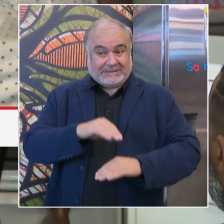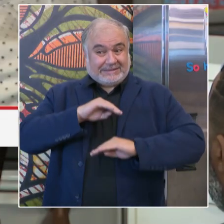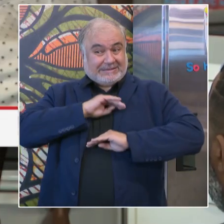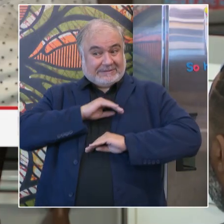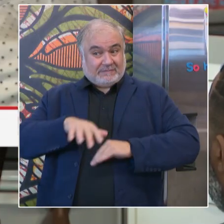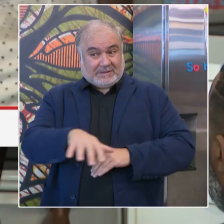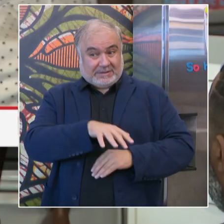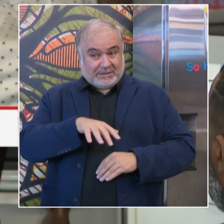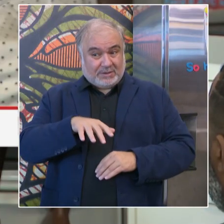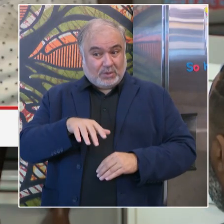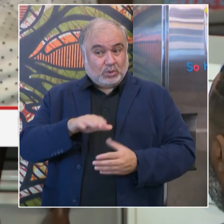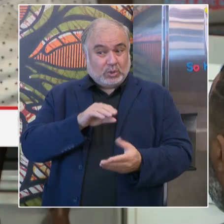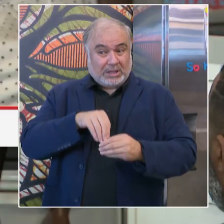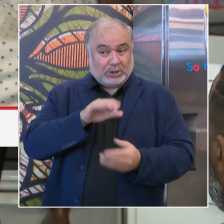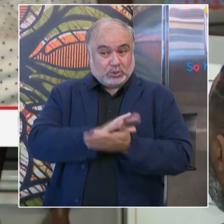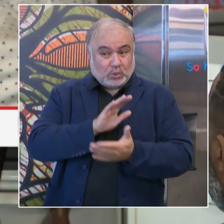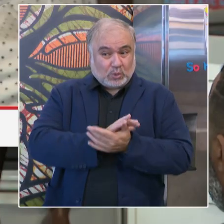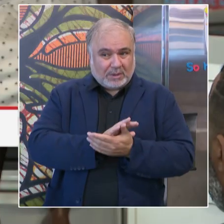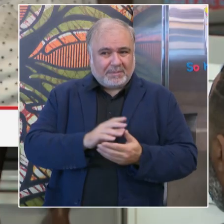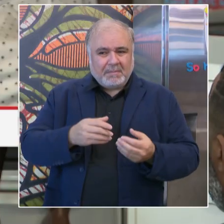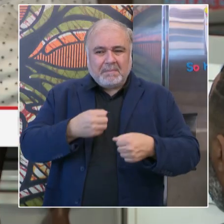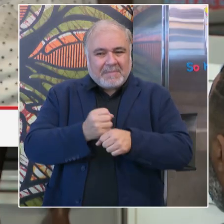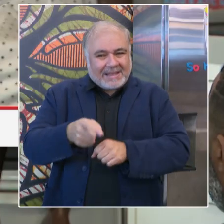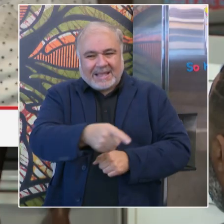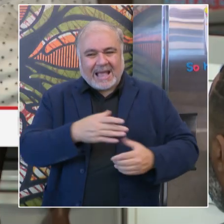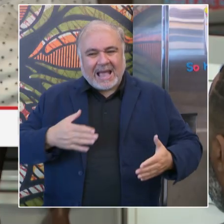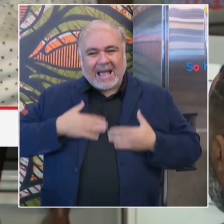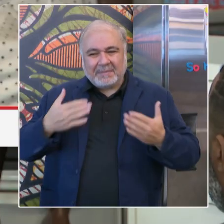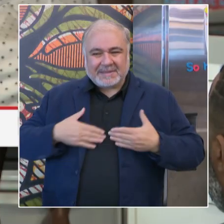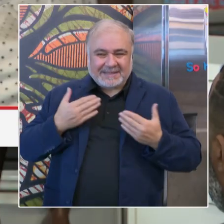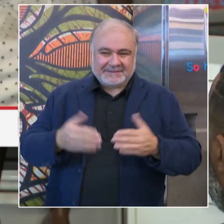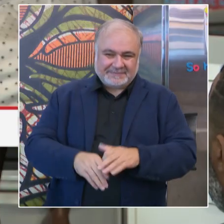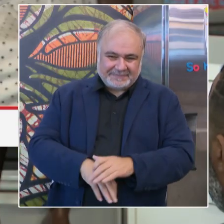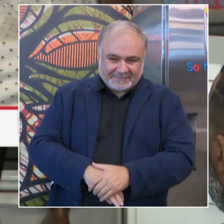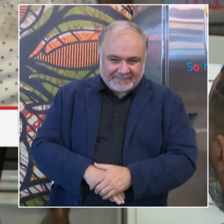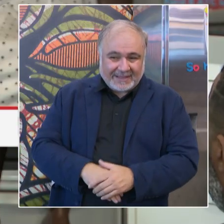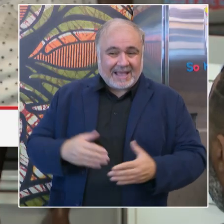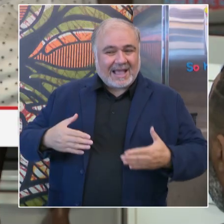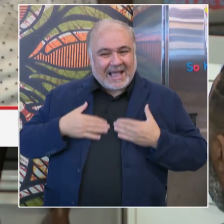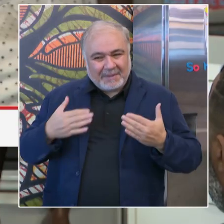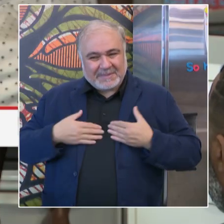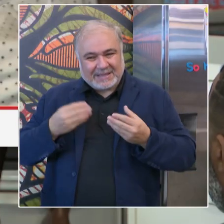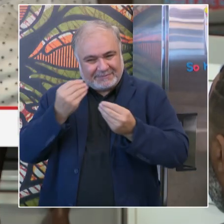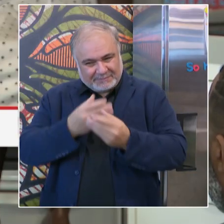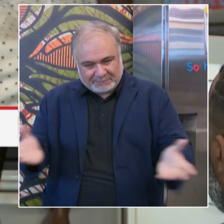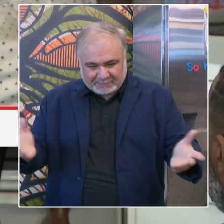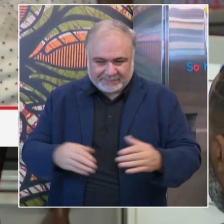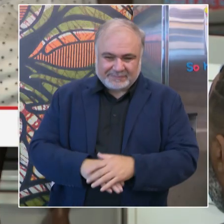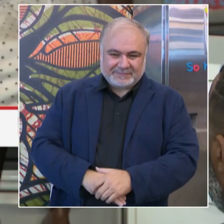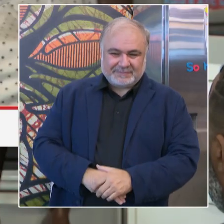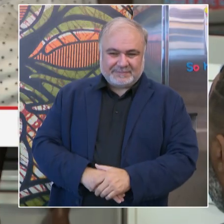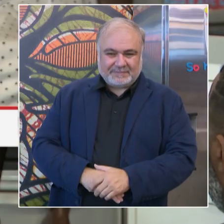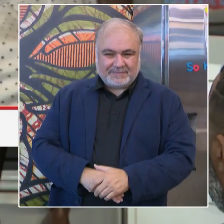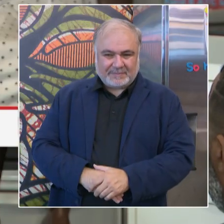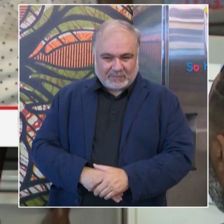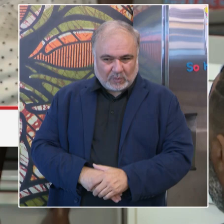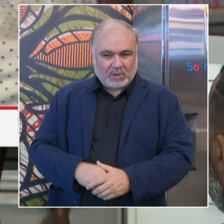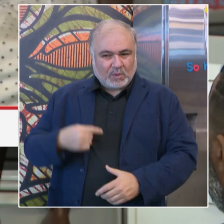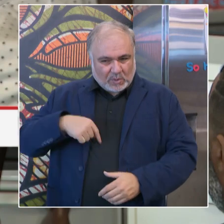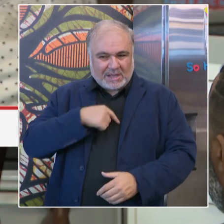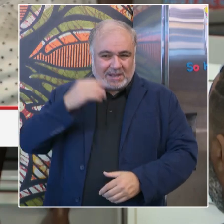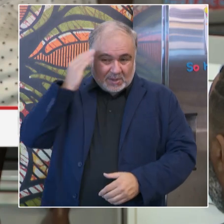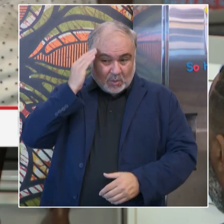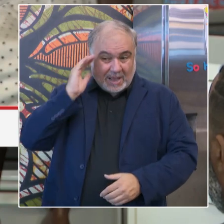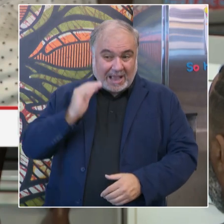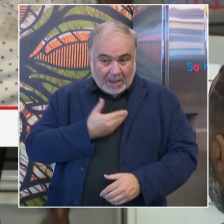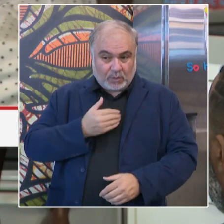that we are happy to report. But we know that our job is a big one,